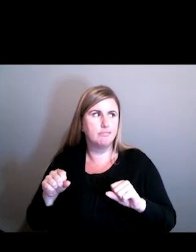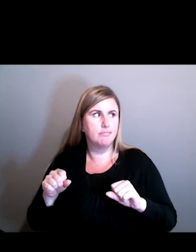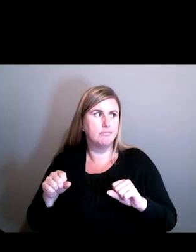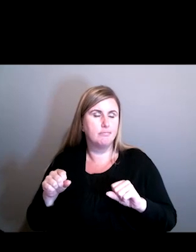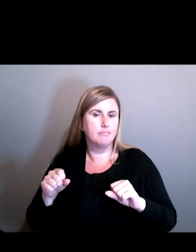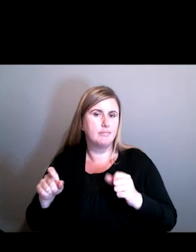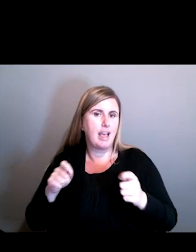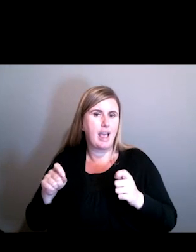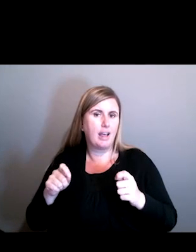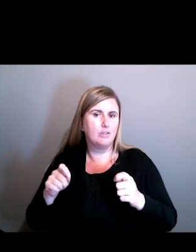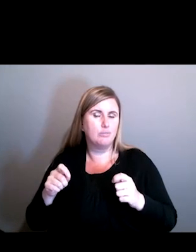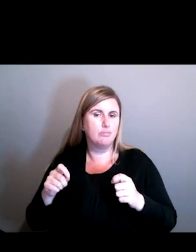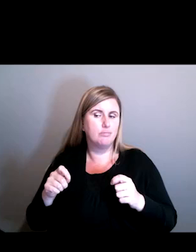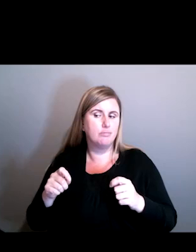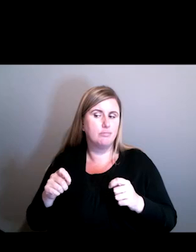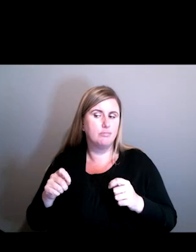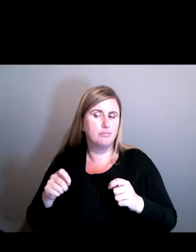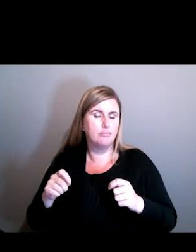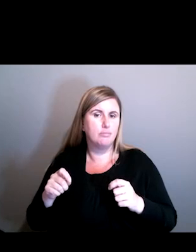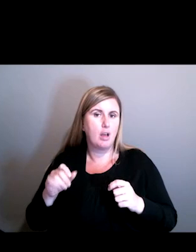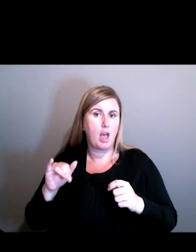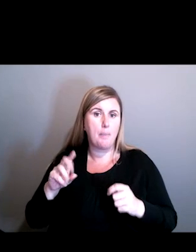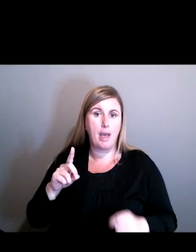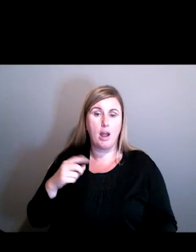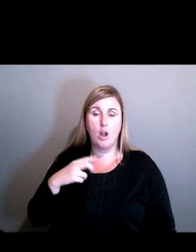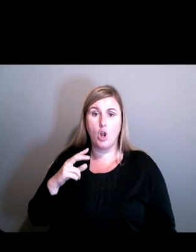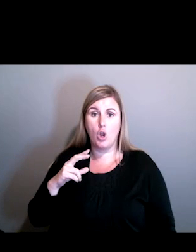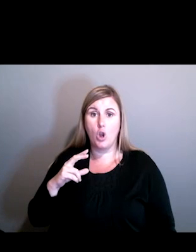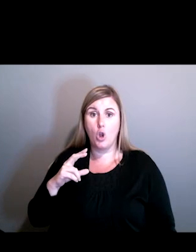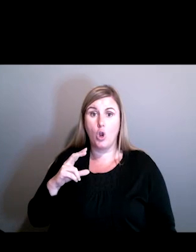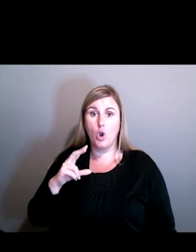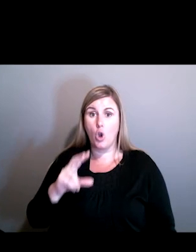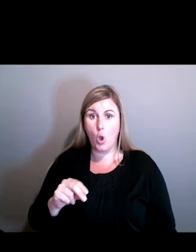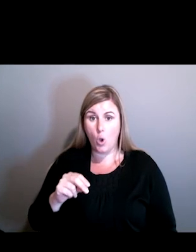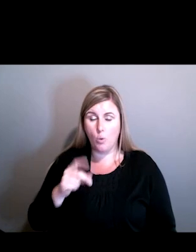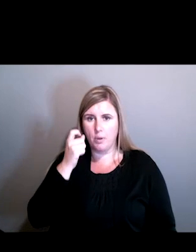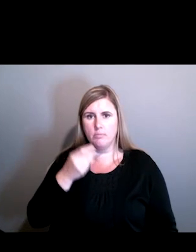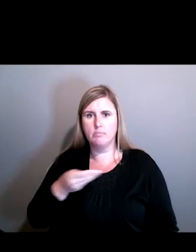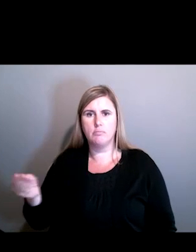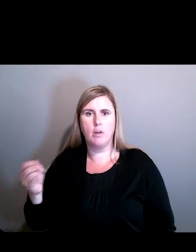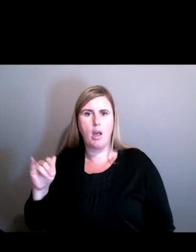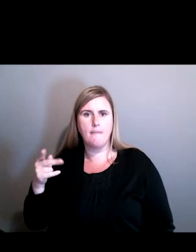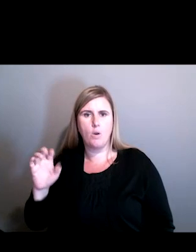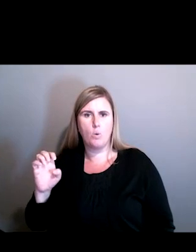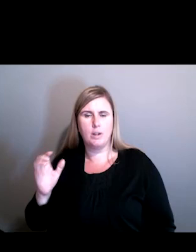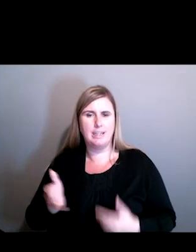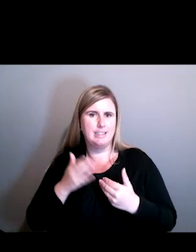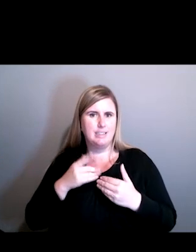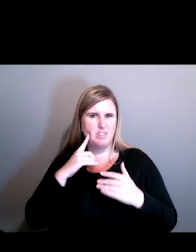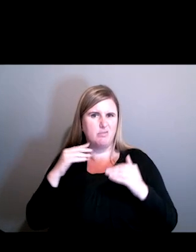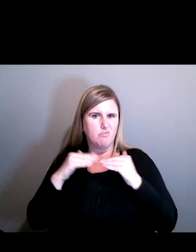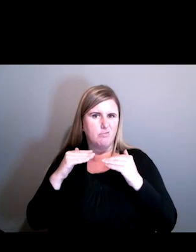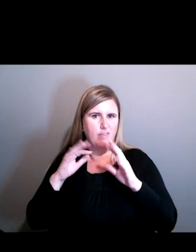handle saying no to an iPad when we offer the iPhone. And that's easy for them because they're of equal